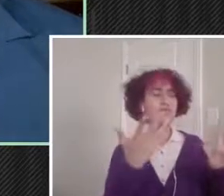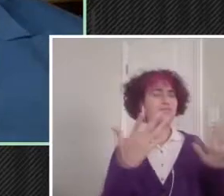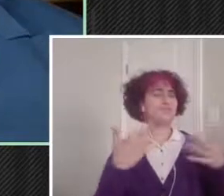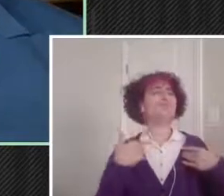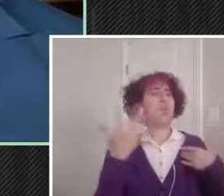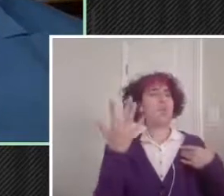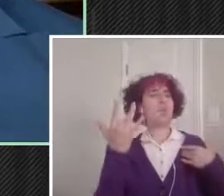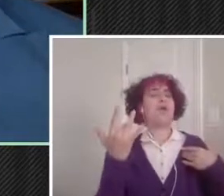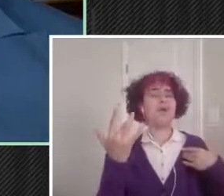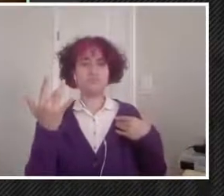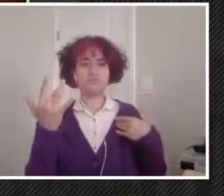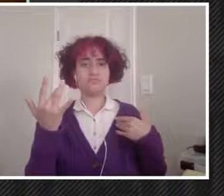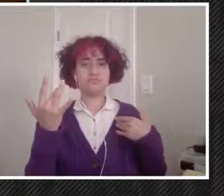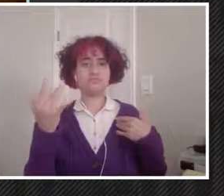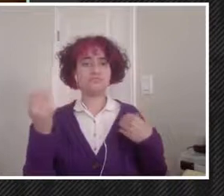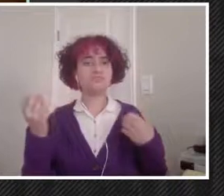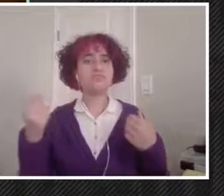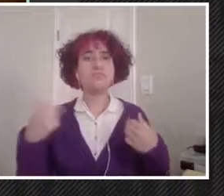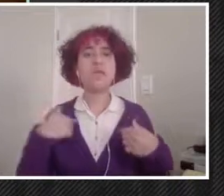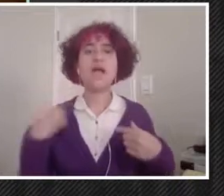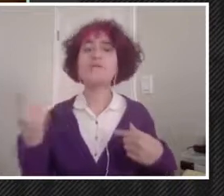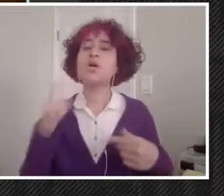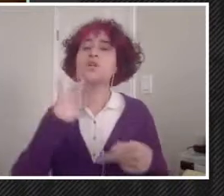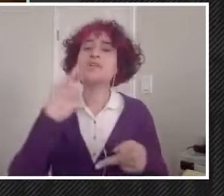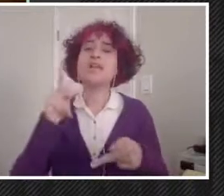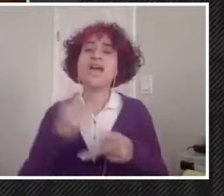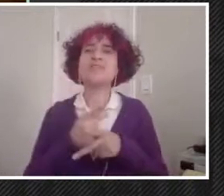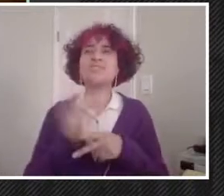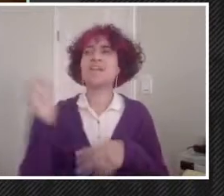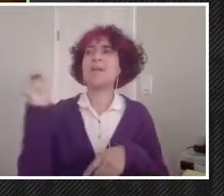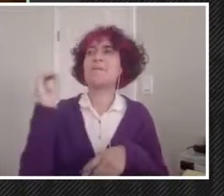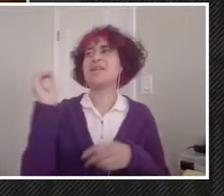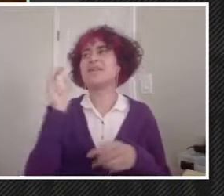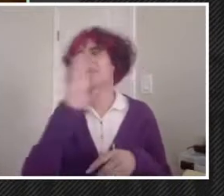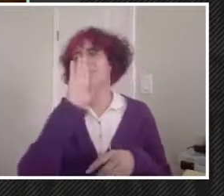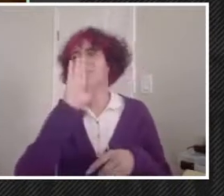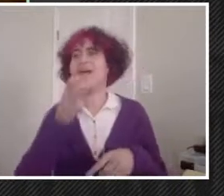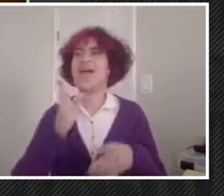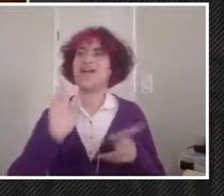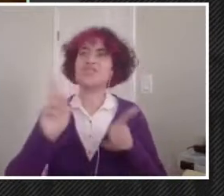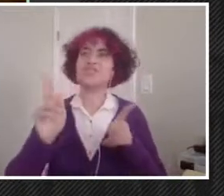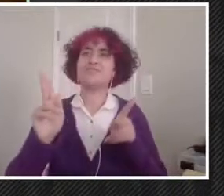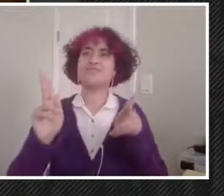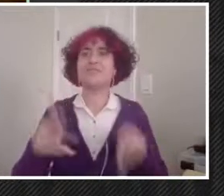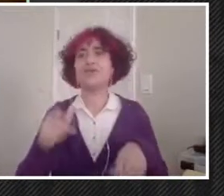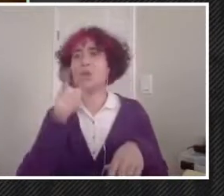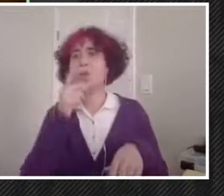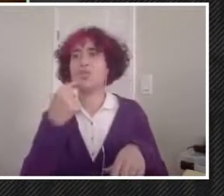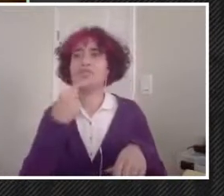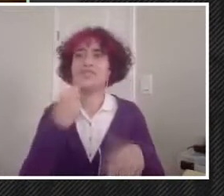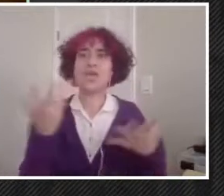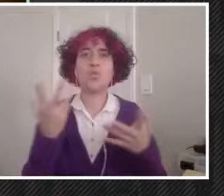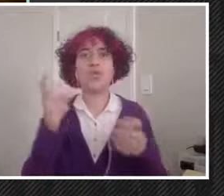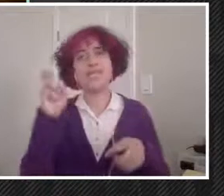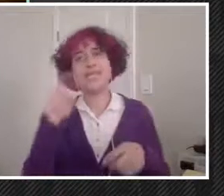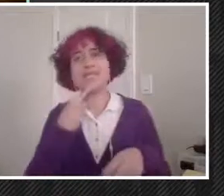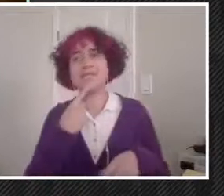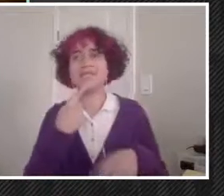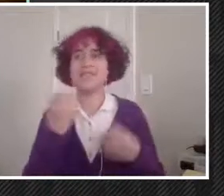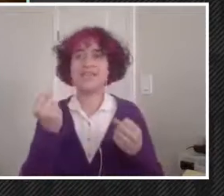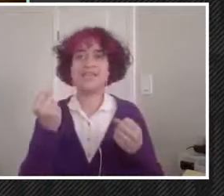And I've always been kind of this opinionated, brash person who just said what needed to be said, even if nobody wanted to